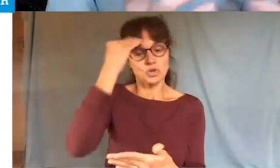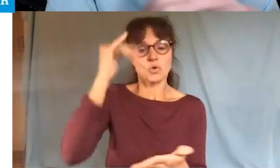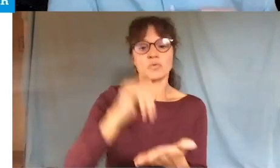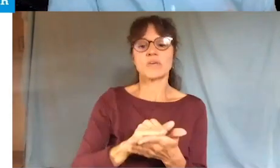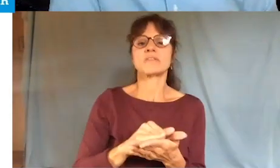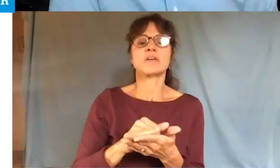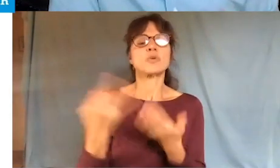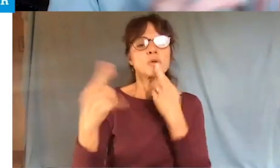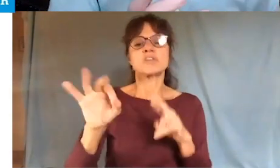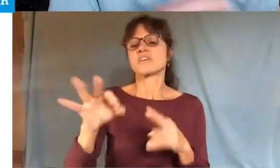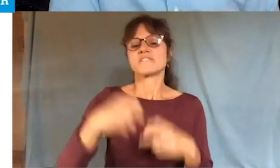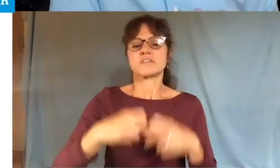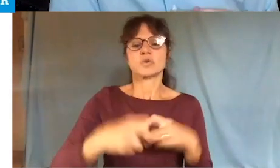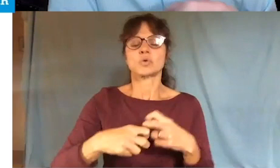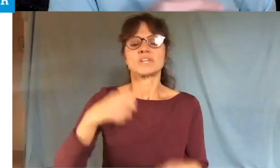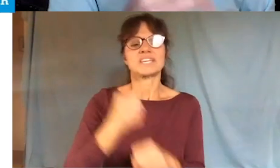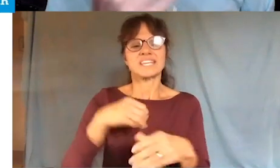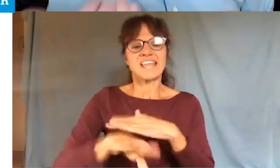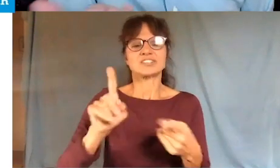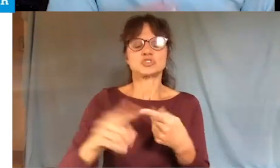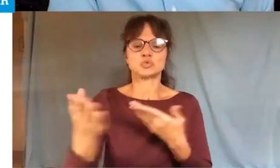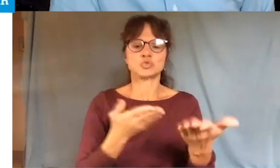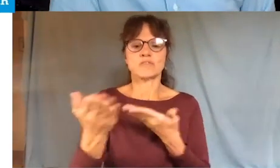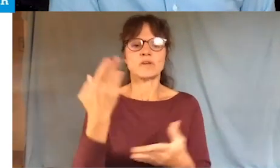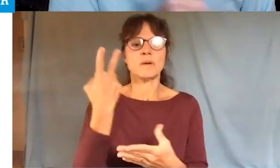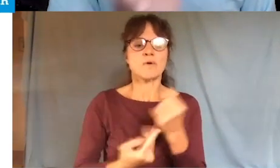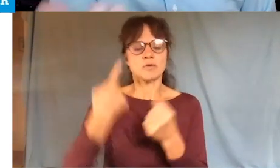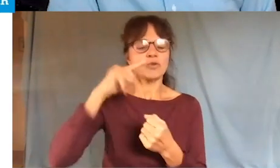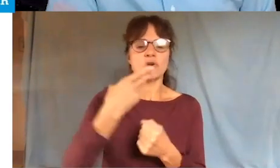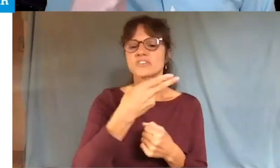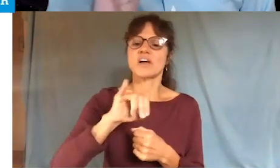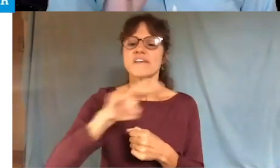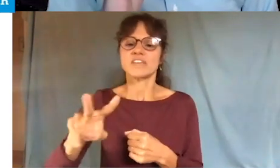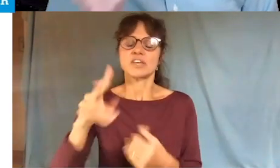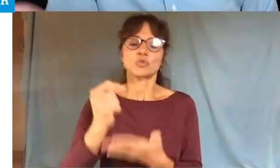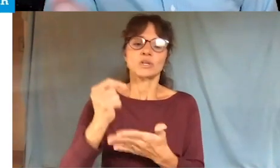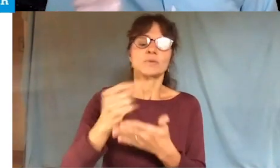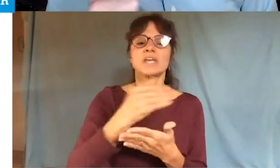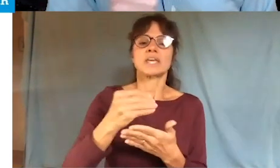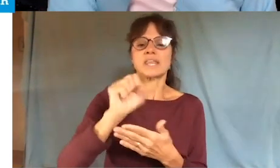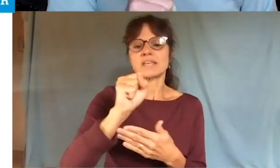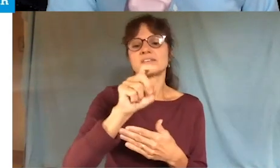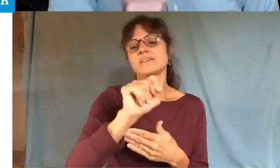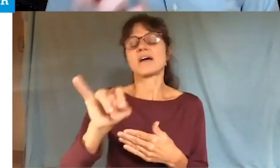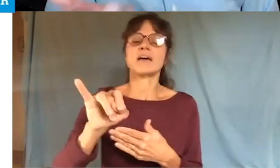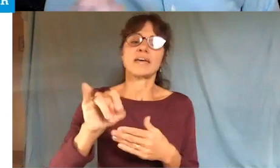there is reports of difficulty of getting access to services, both for HIV treatment,